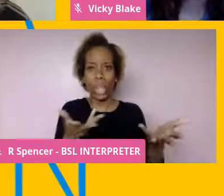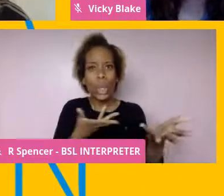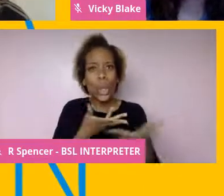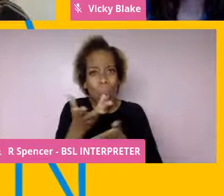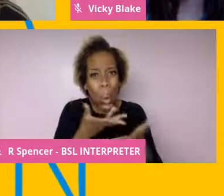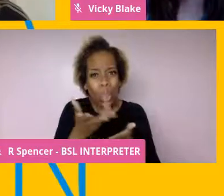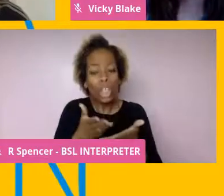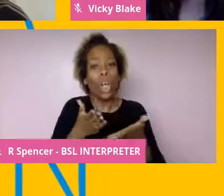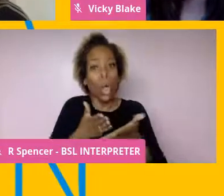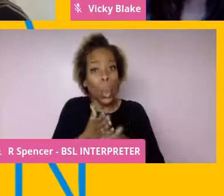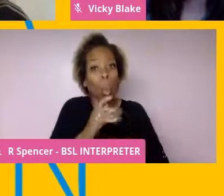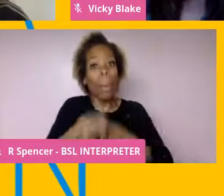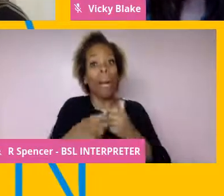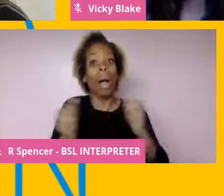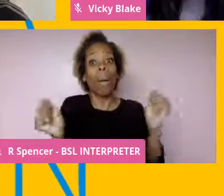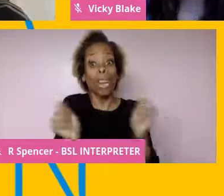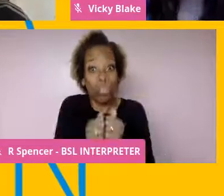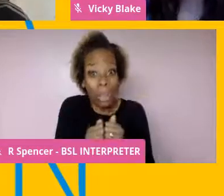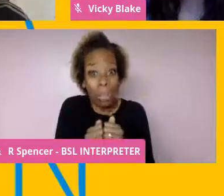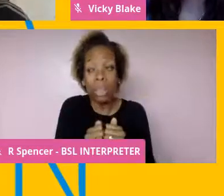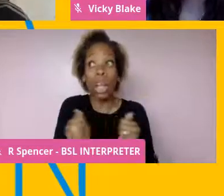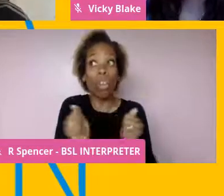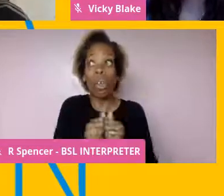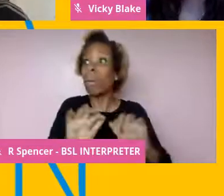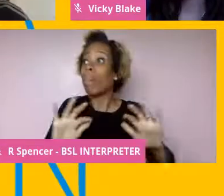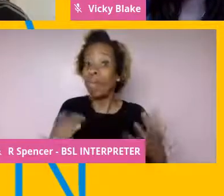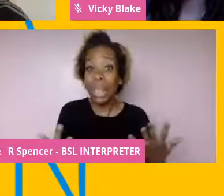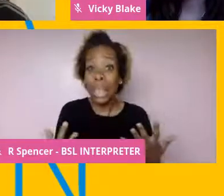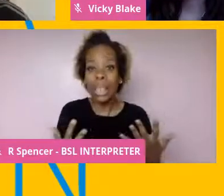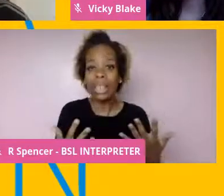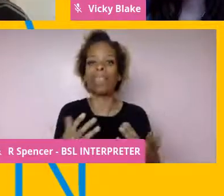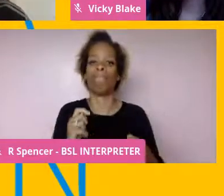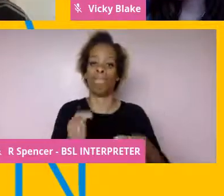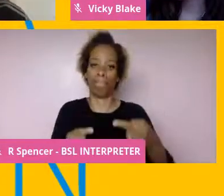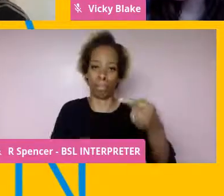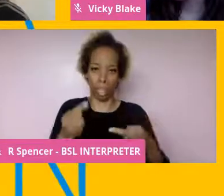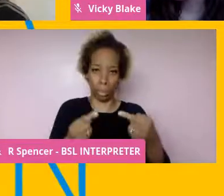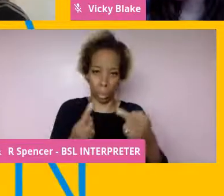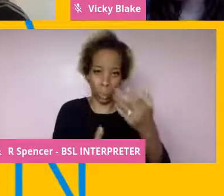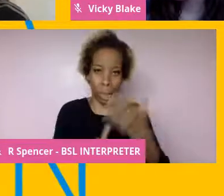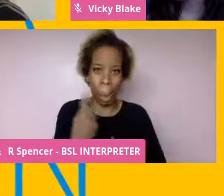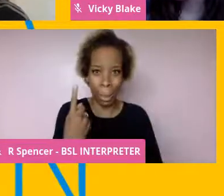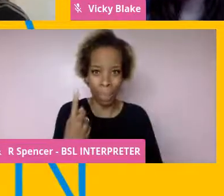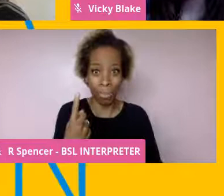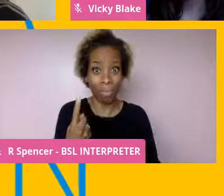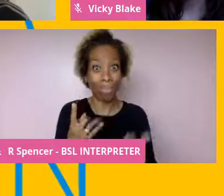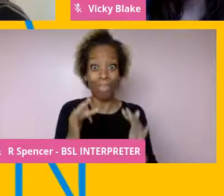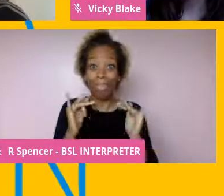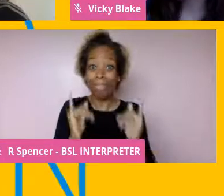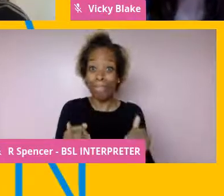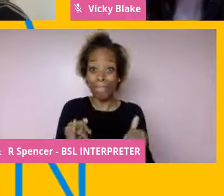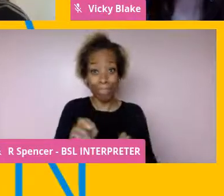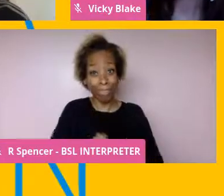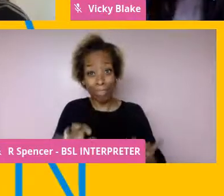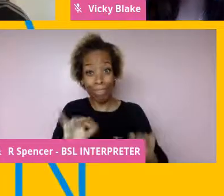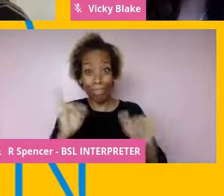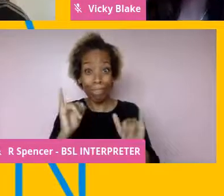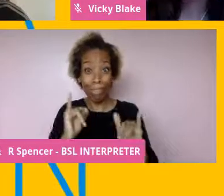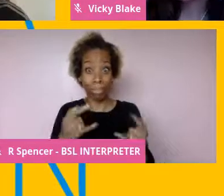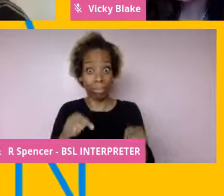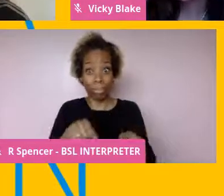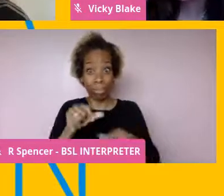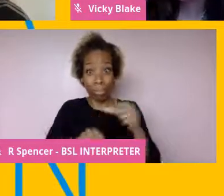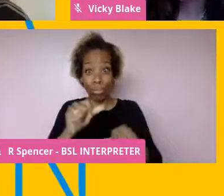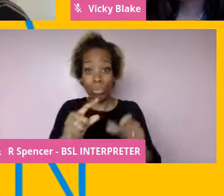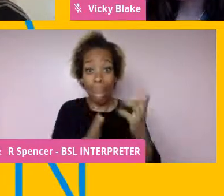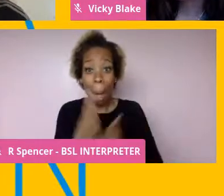agreed, then you enter a potential dispute. All those things have been kind of pushed off the table once we've moved into the crisis situation. So from